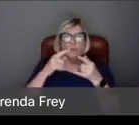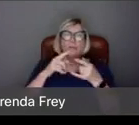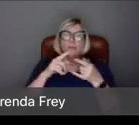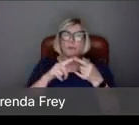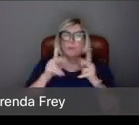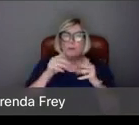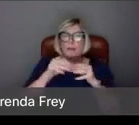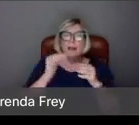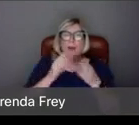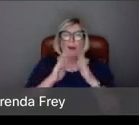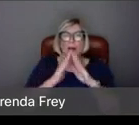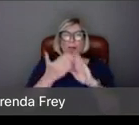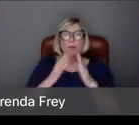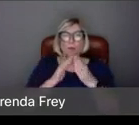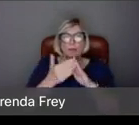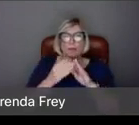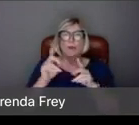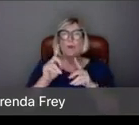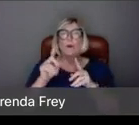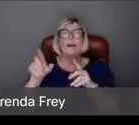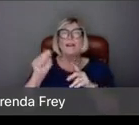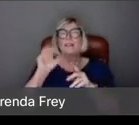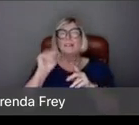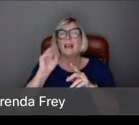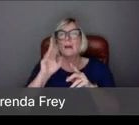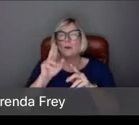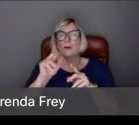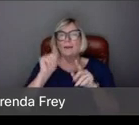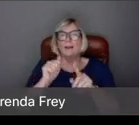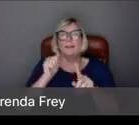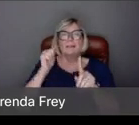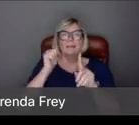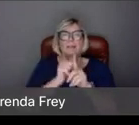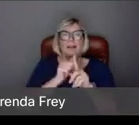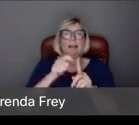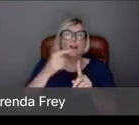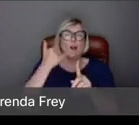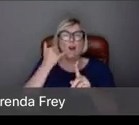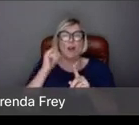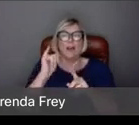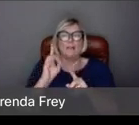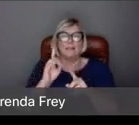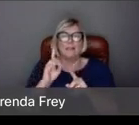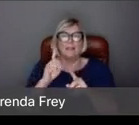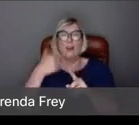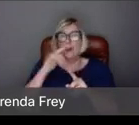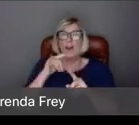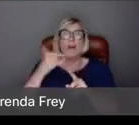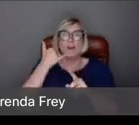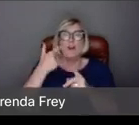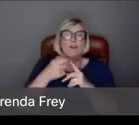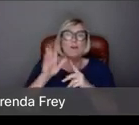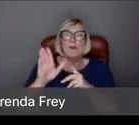community where the scammers are able to spoof the caller ID so it looks like the caller's coming from your